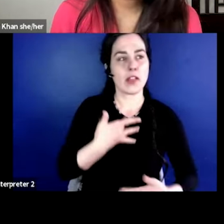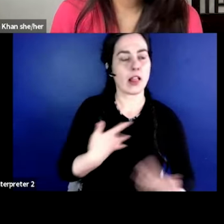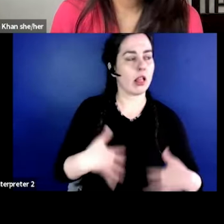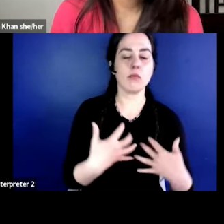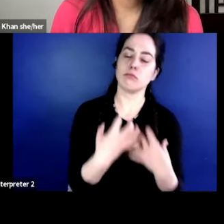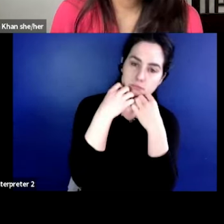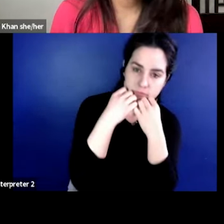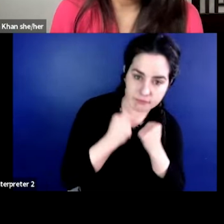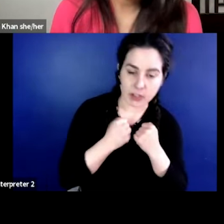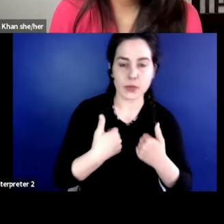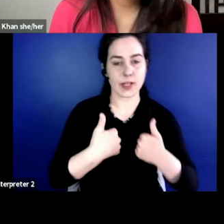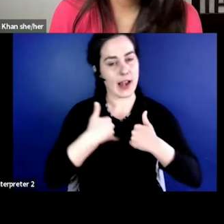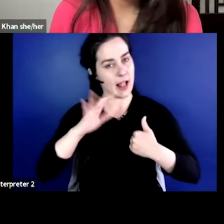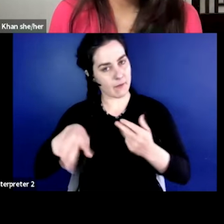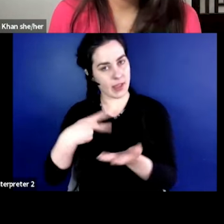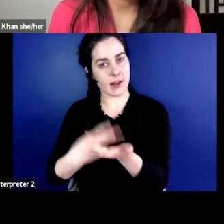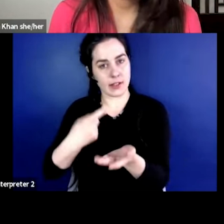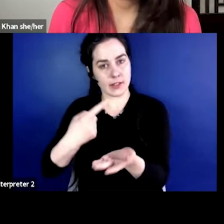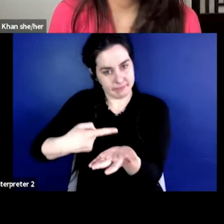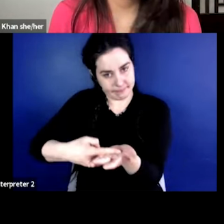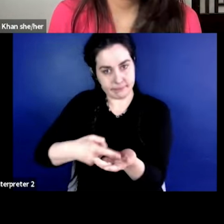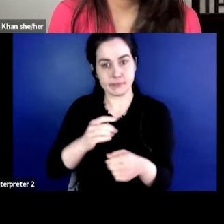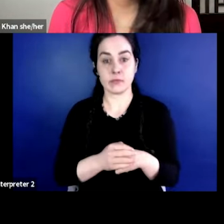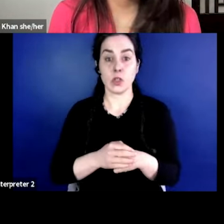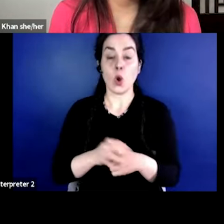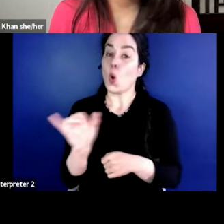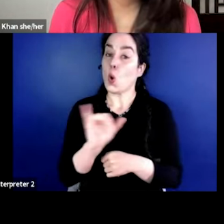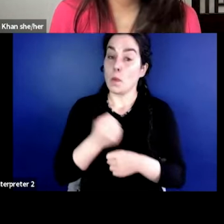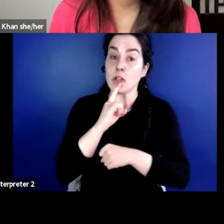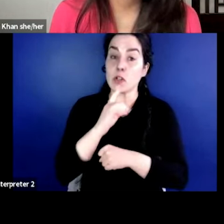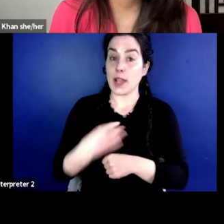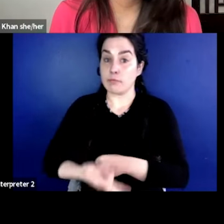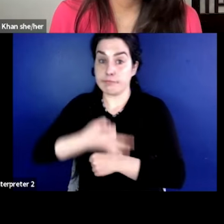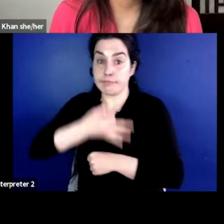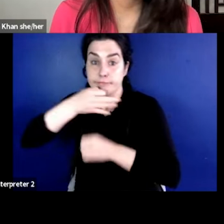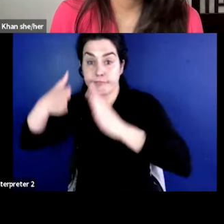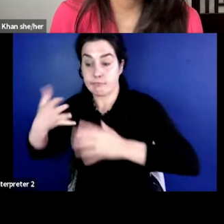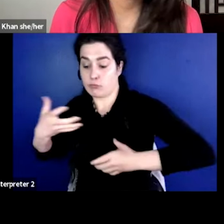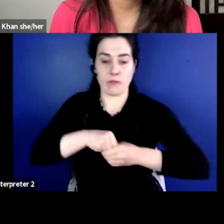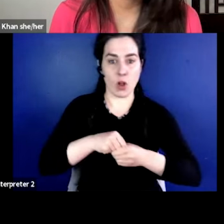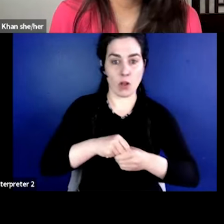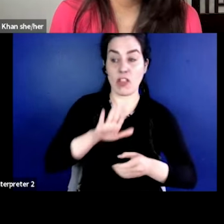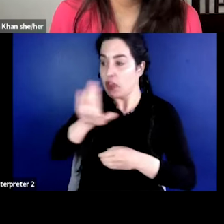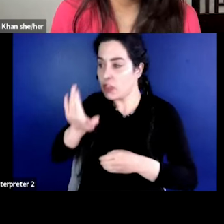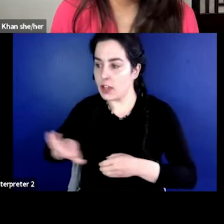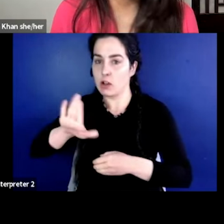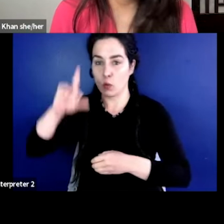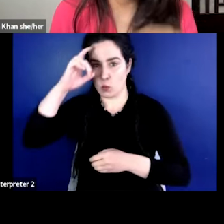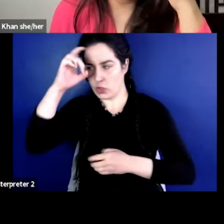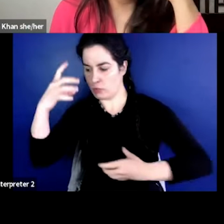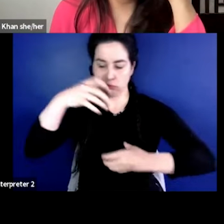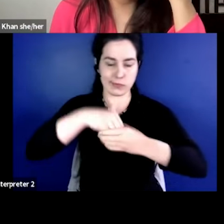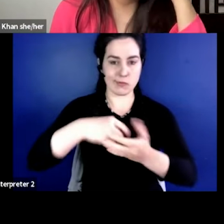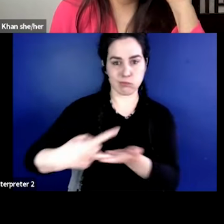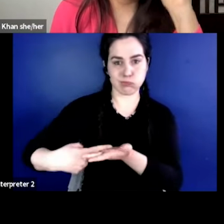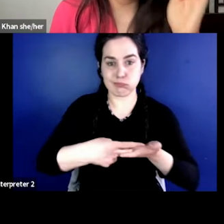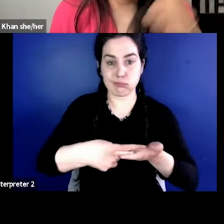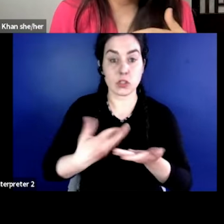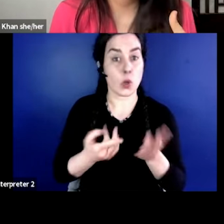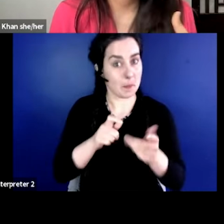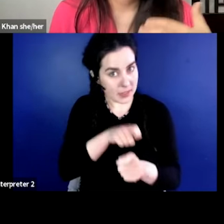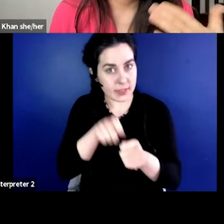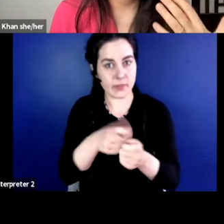Also making sure that there were experts' knowledge of the issue. And so I really appreciated some of the conversations that especially your reporting investigations team were